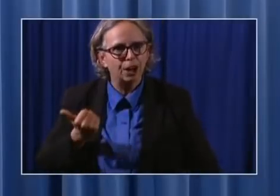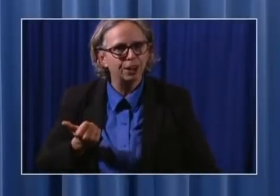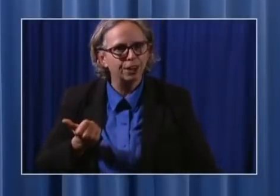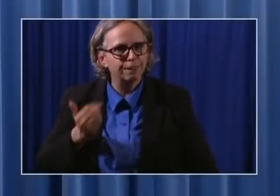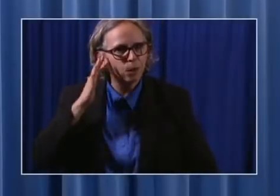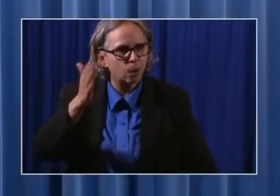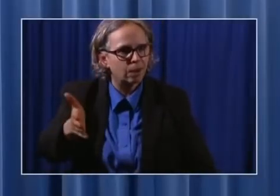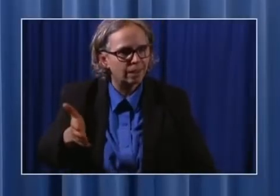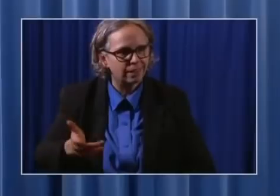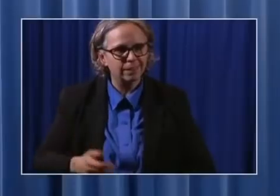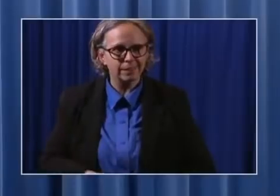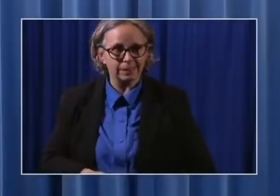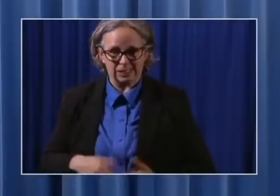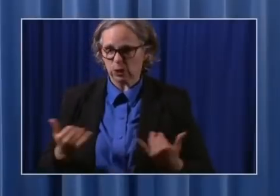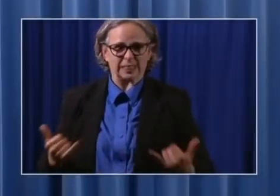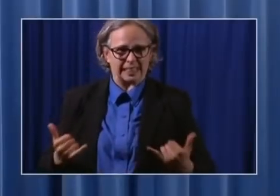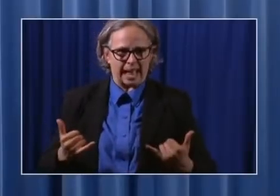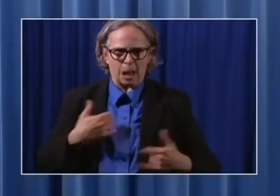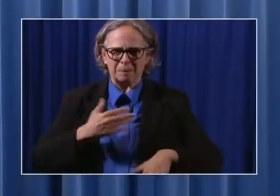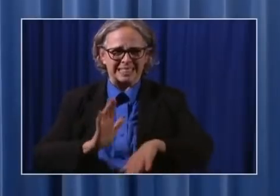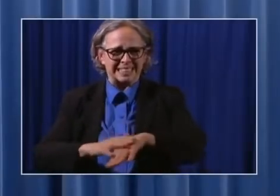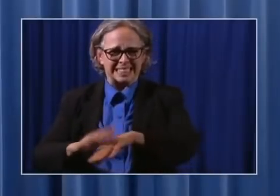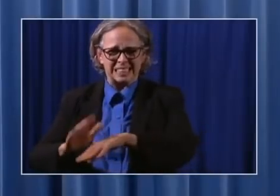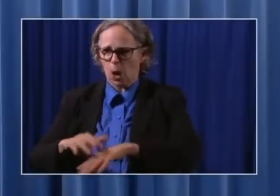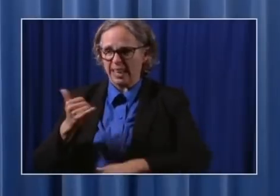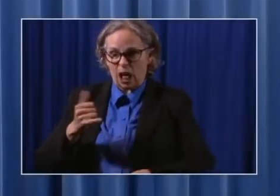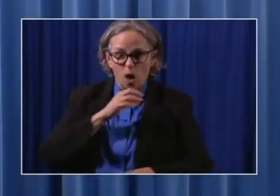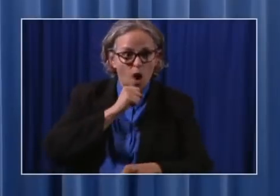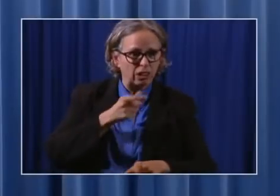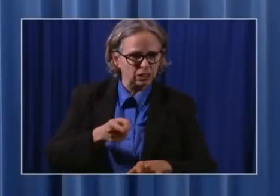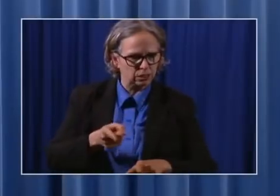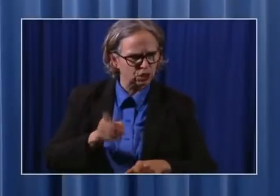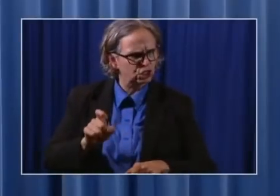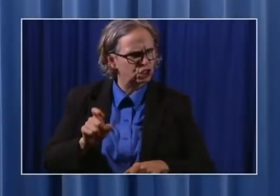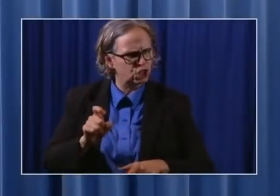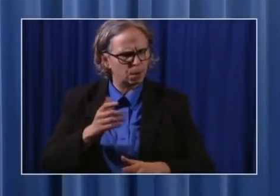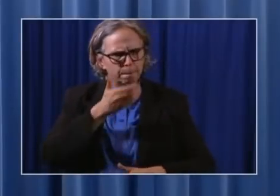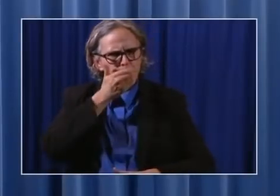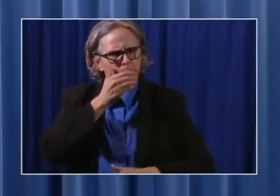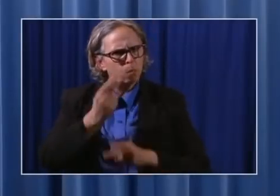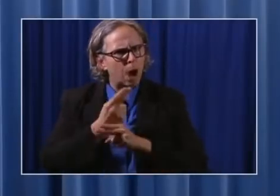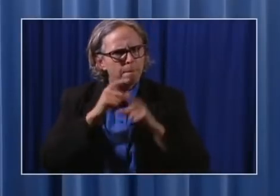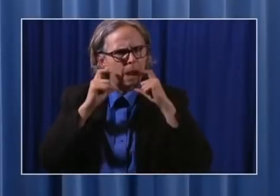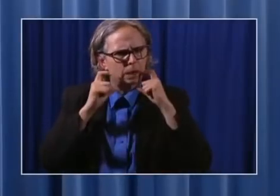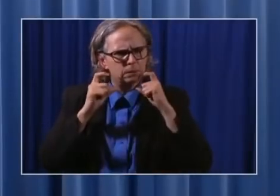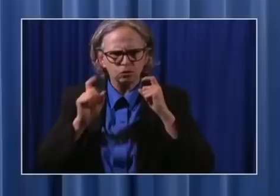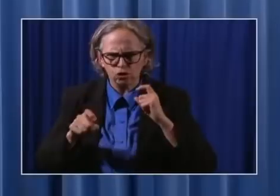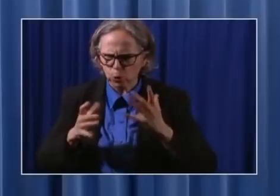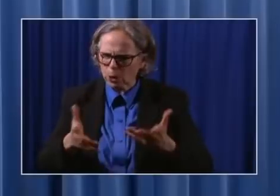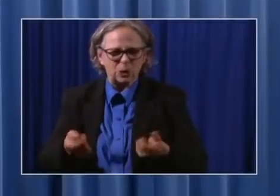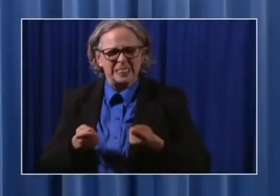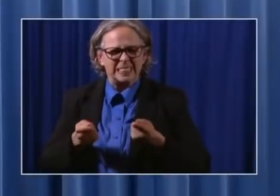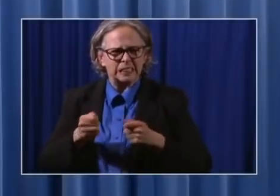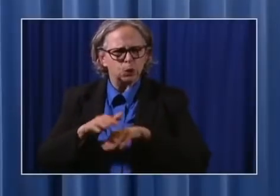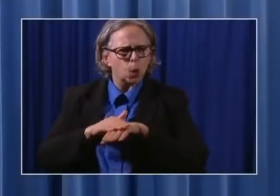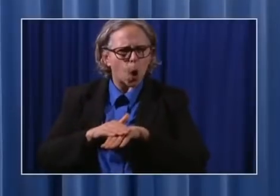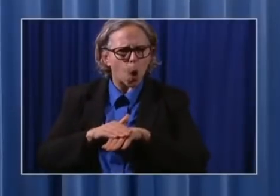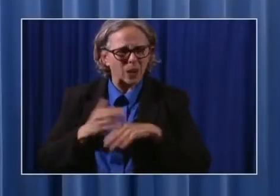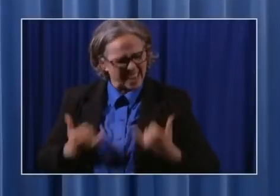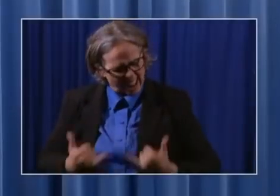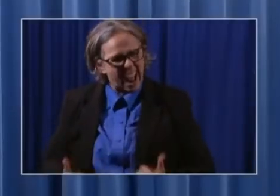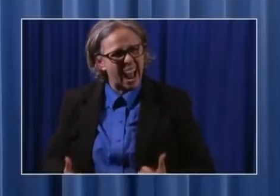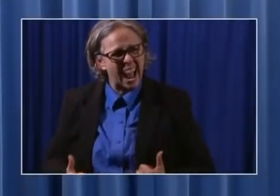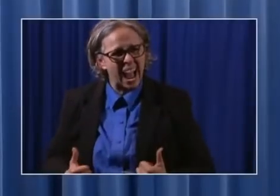you're in Orange County, even more reason to wear a mask, even more reason to try to cut this off, because it's now much more